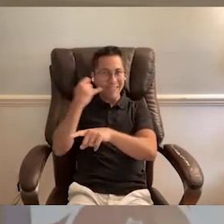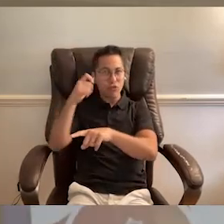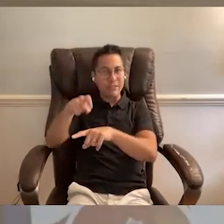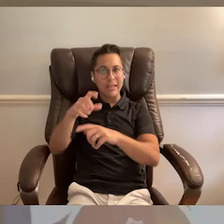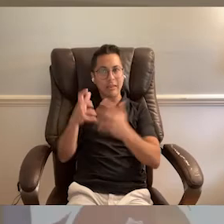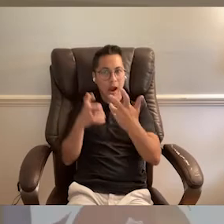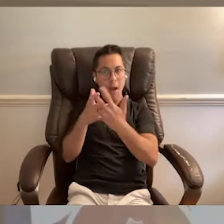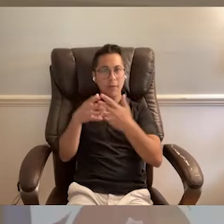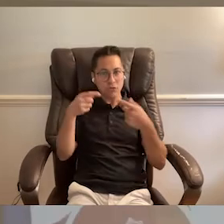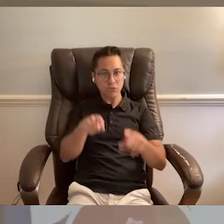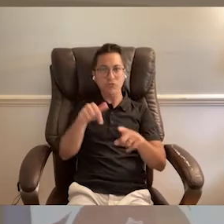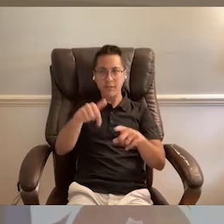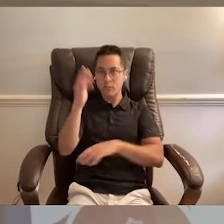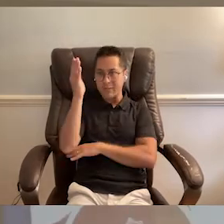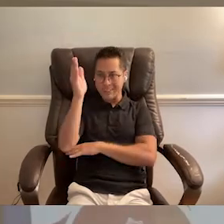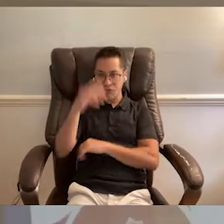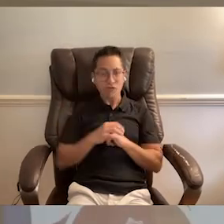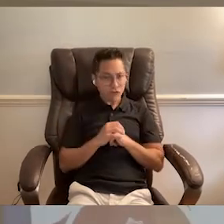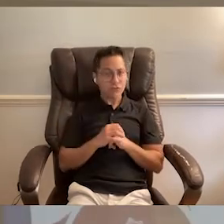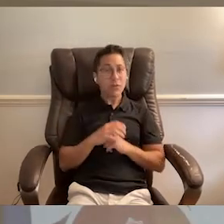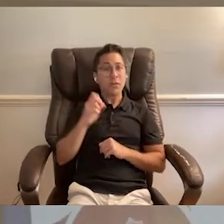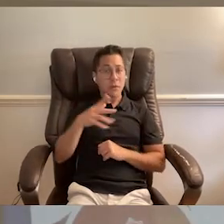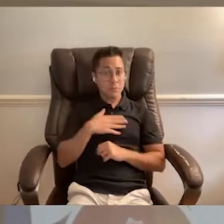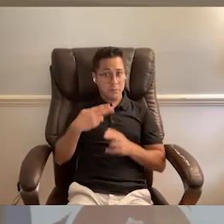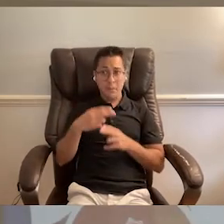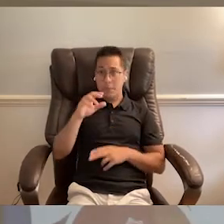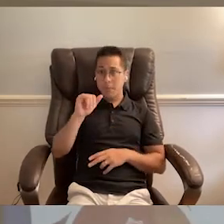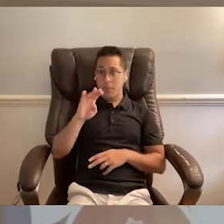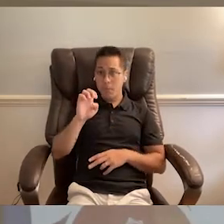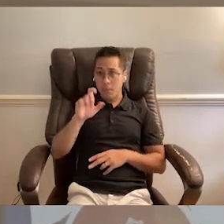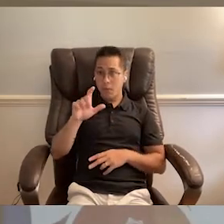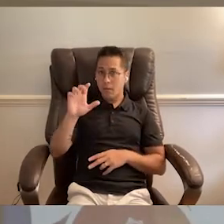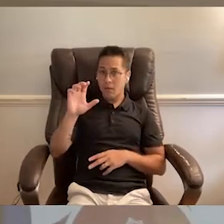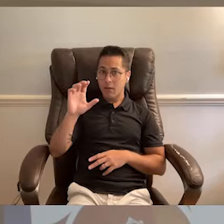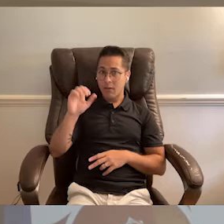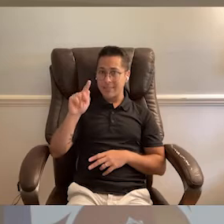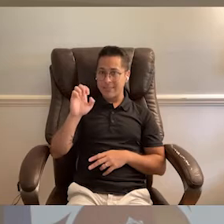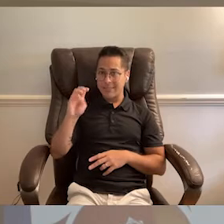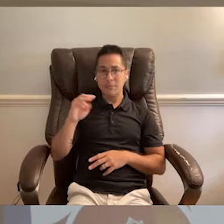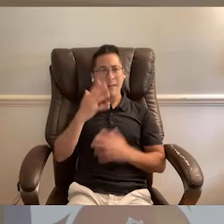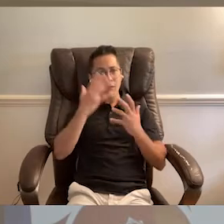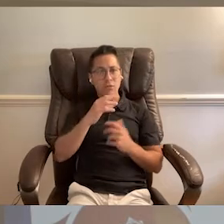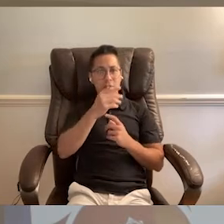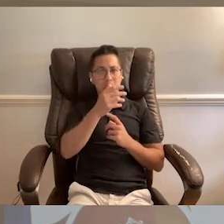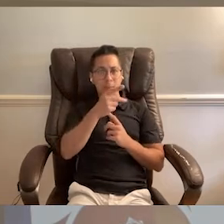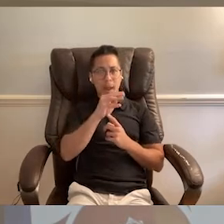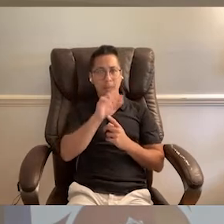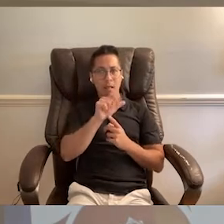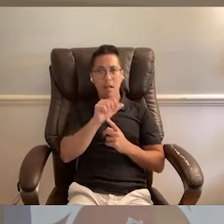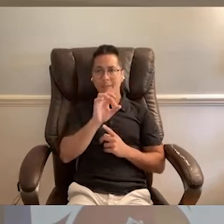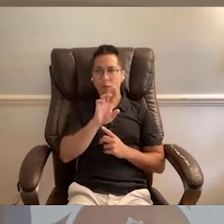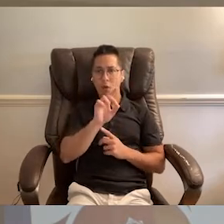presentation. Okay, my name is April Katine. Unfortunately, Pamela Ford is not able to be with us. She's